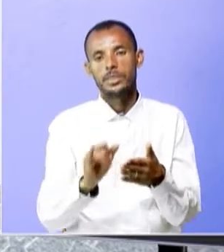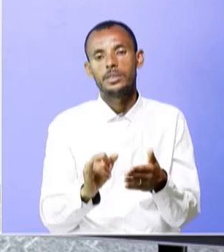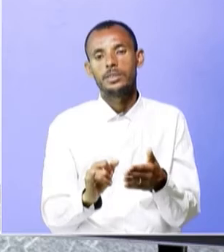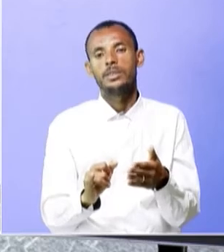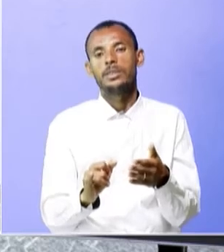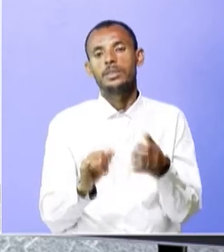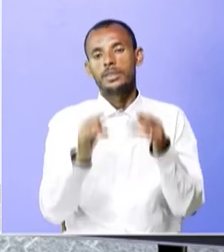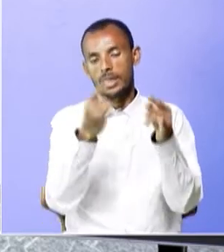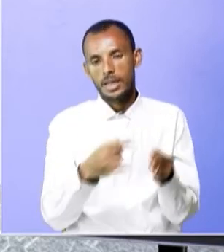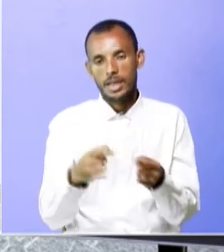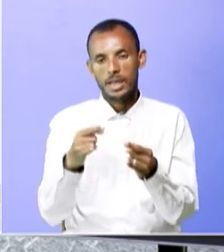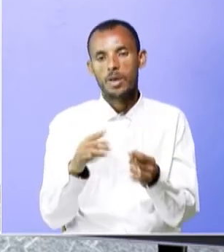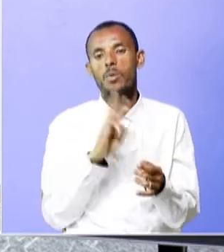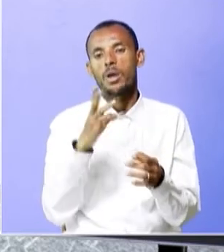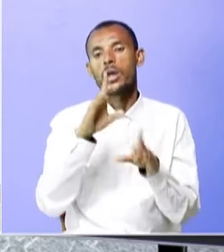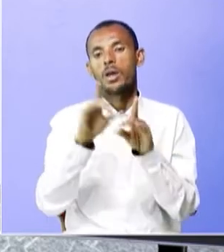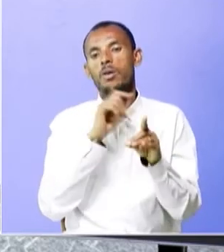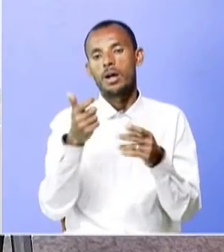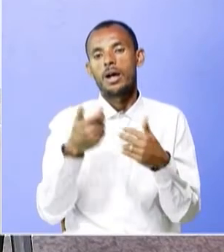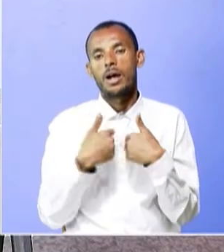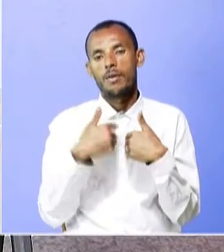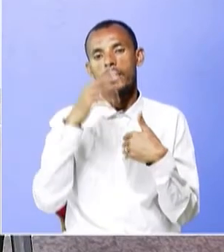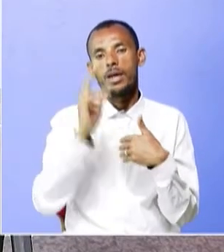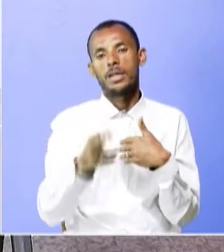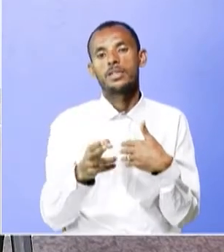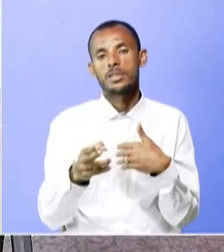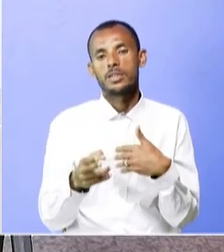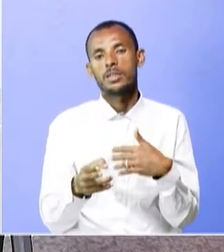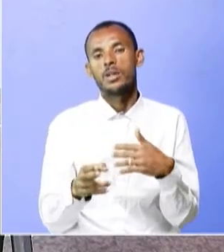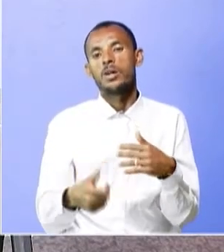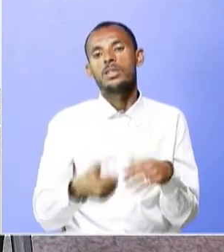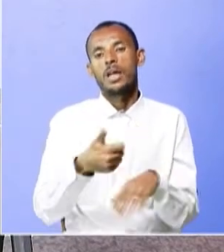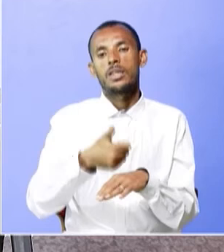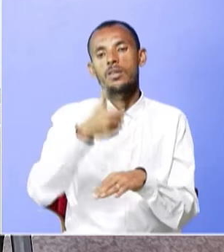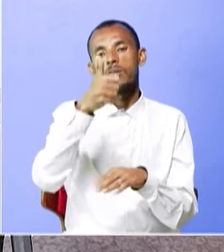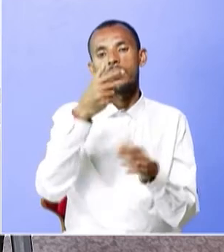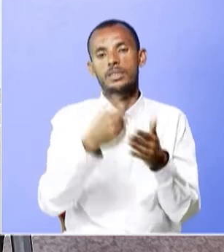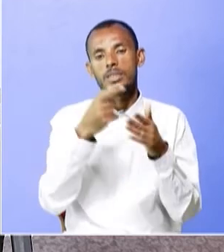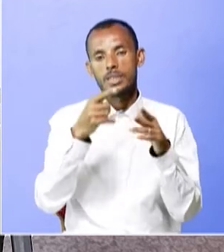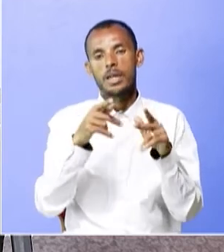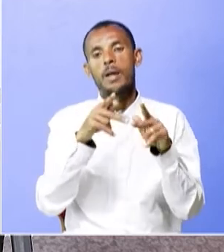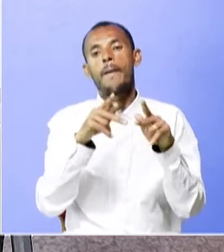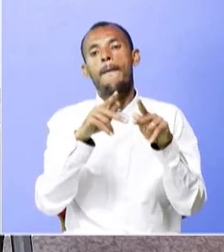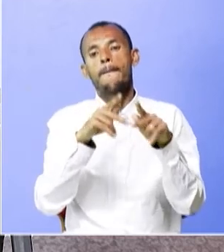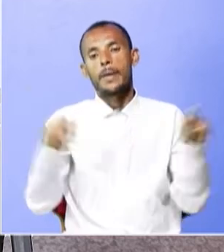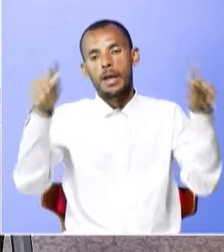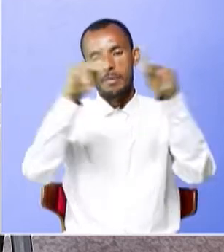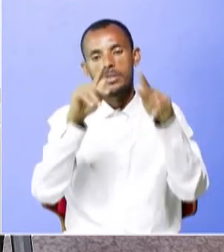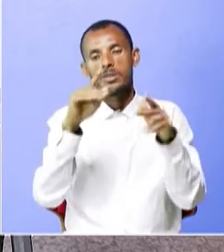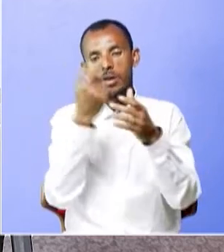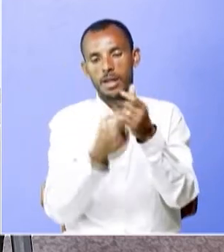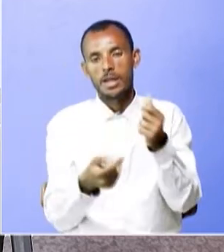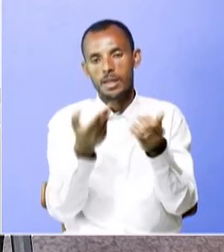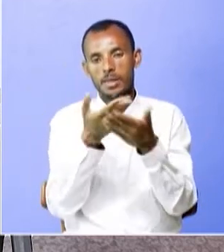the technique. We don't have h or the altitude of this pyramid. The only thing that we